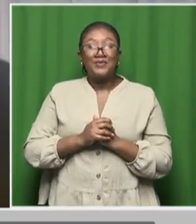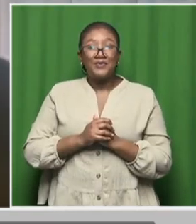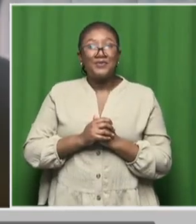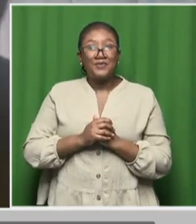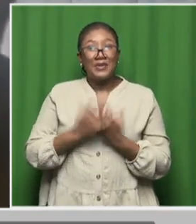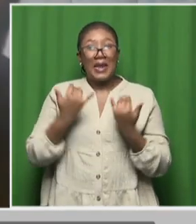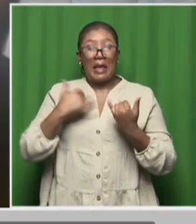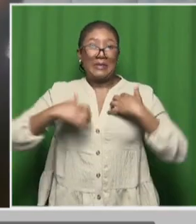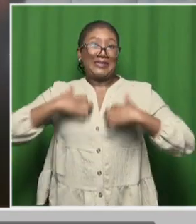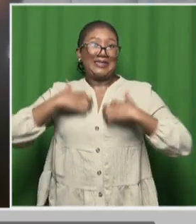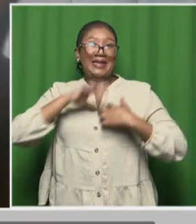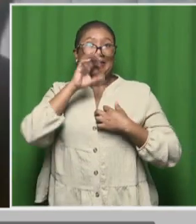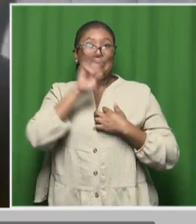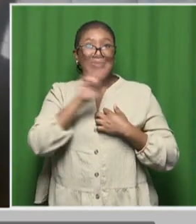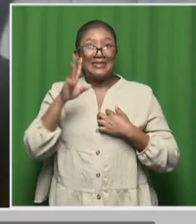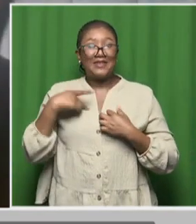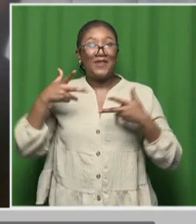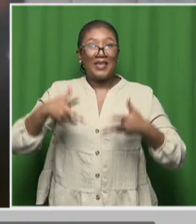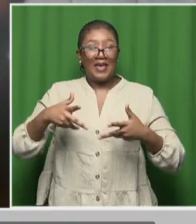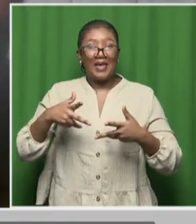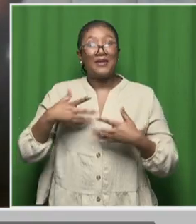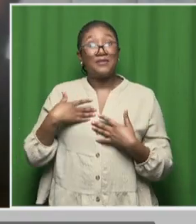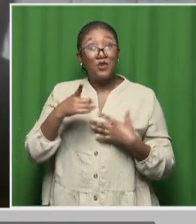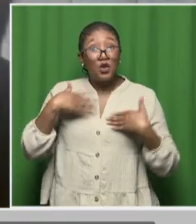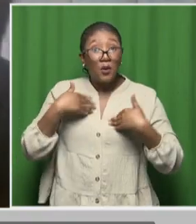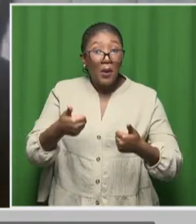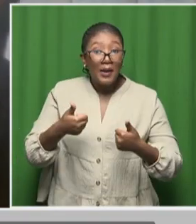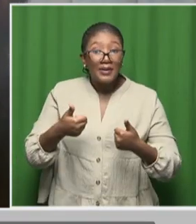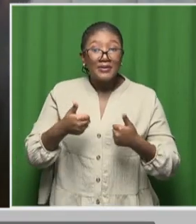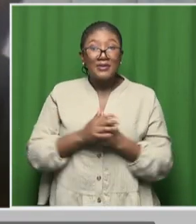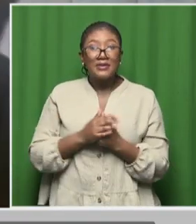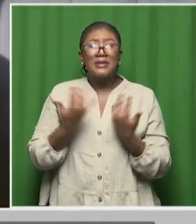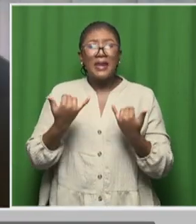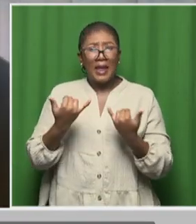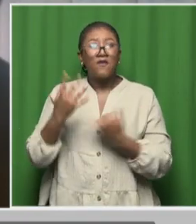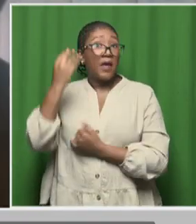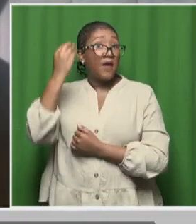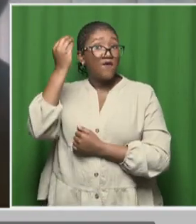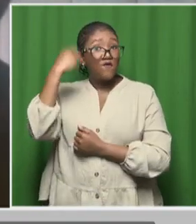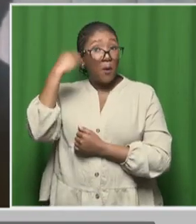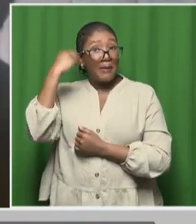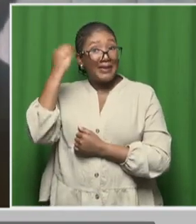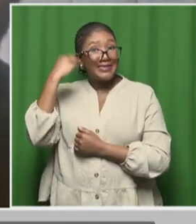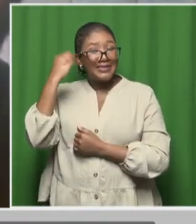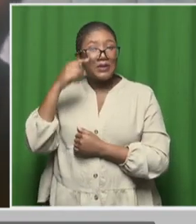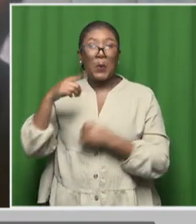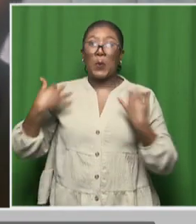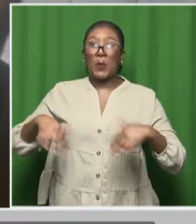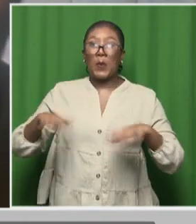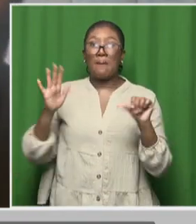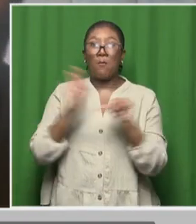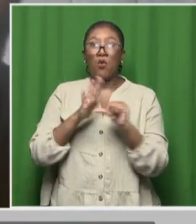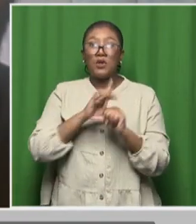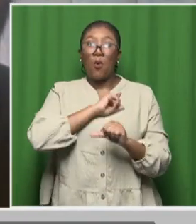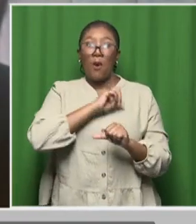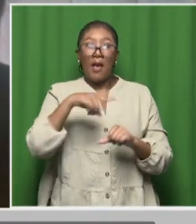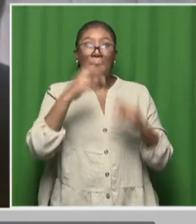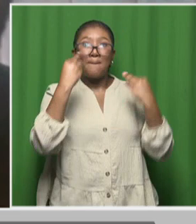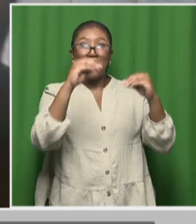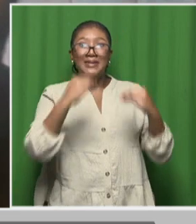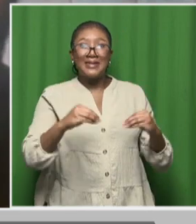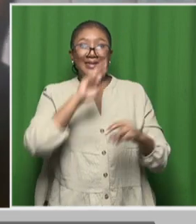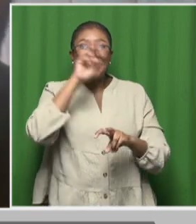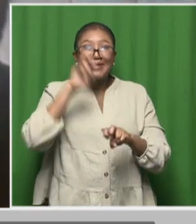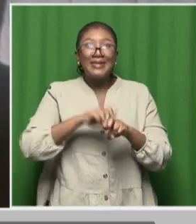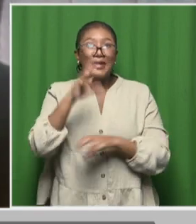Yeah, I'm excited about this. Indeed. How are you doing? Good, man. Now, data is increasingly driving business decisions worldwide. So what